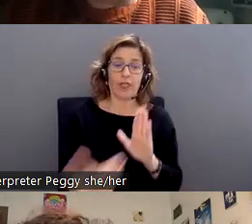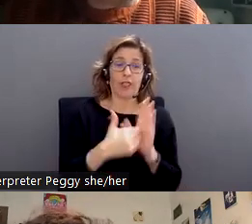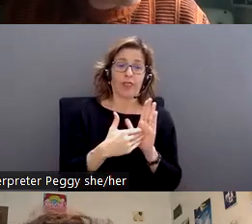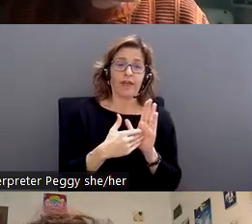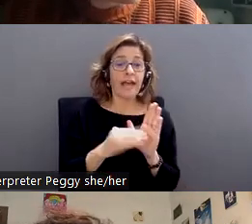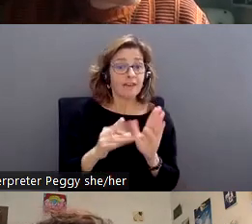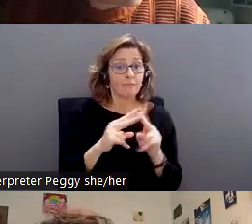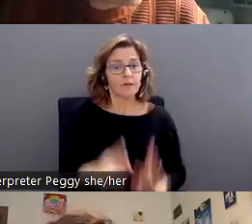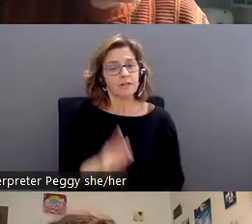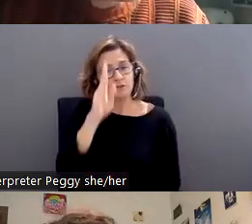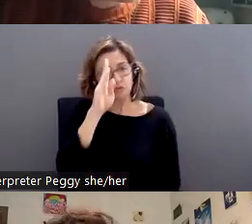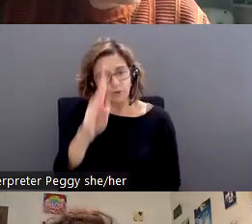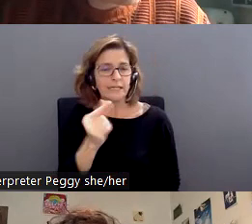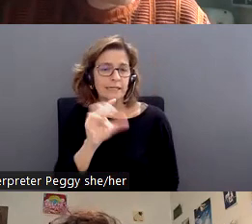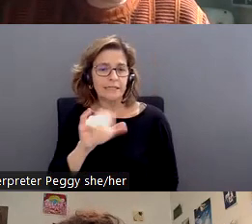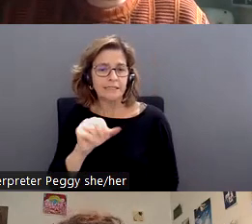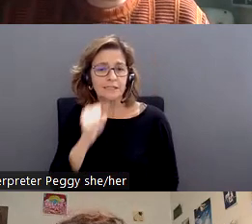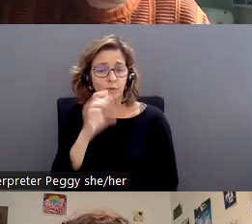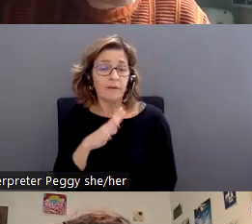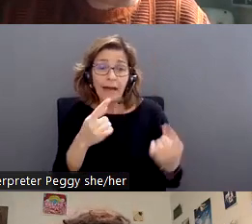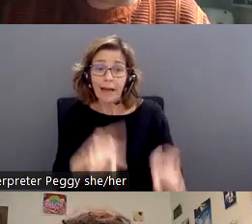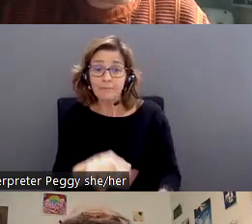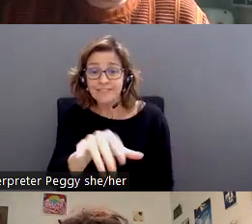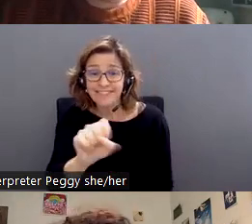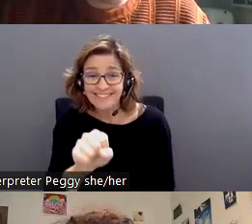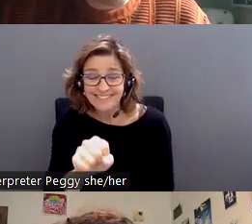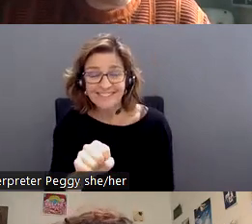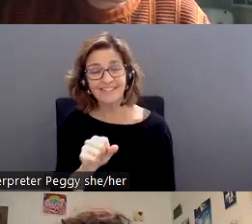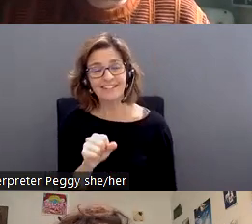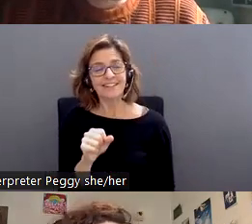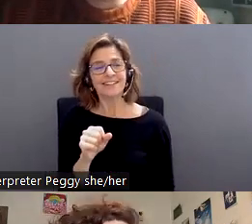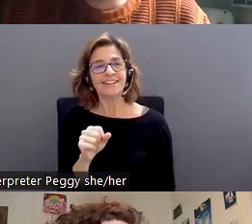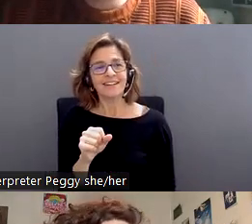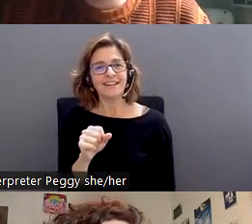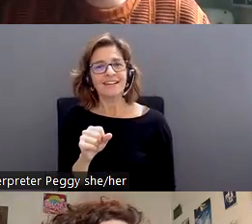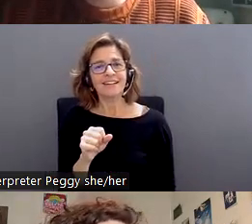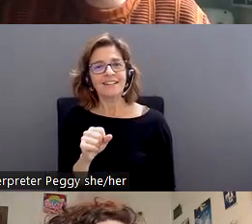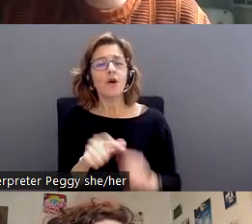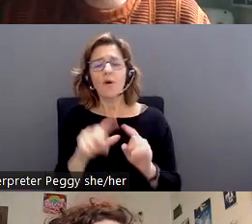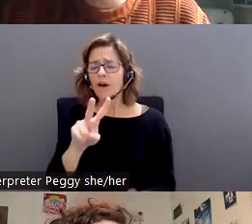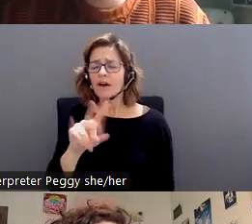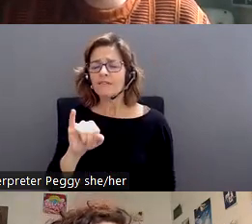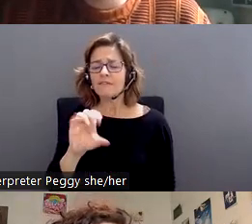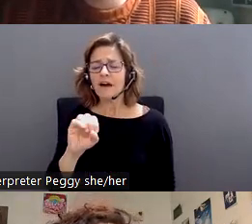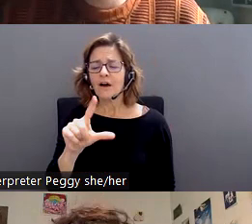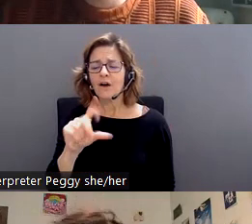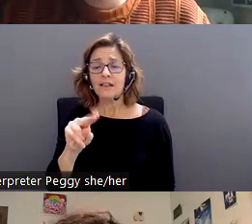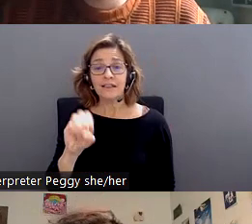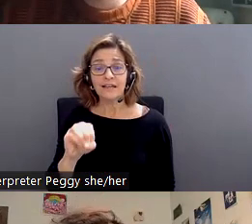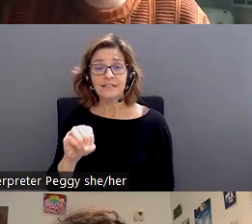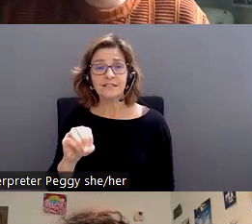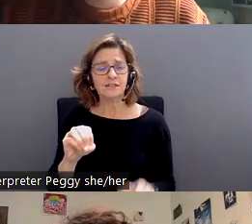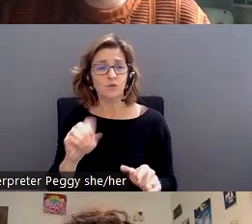woman partner. We know that this happens, and as it was mentioned on the other slide, there's different ways that this kind of violence can show up. So that